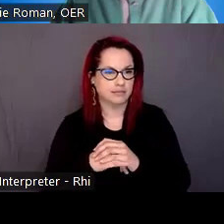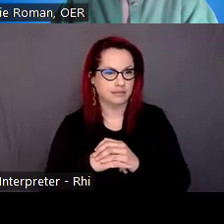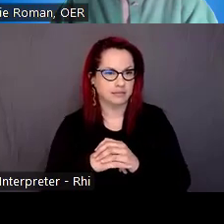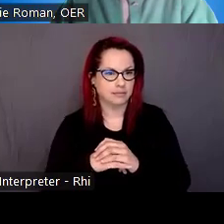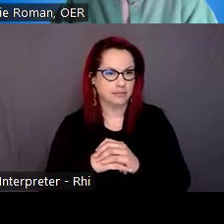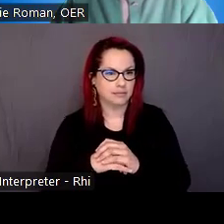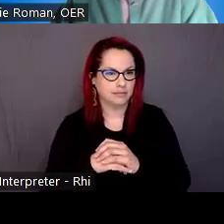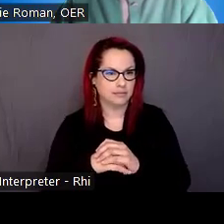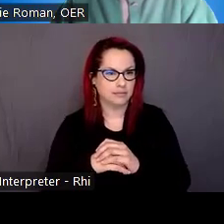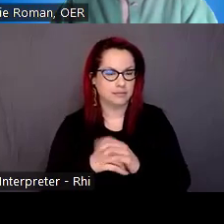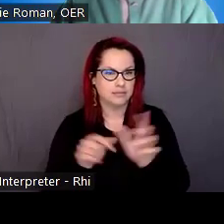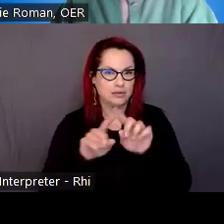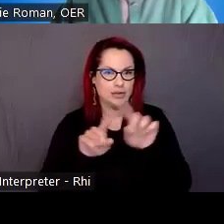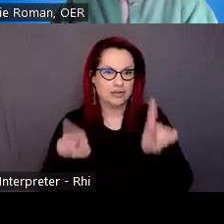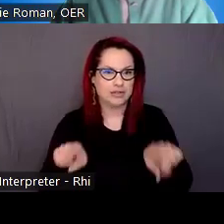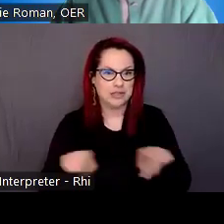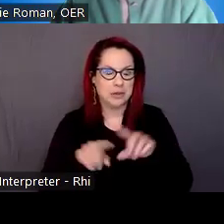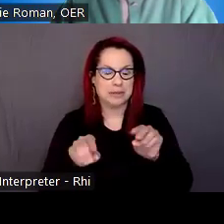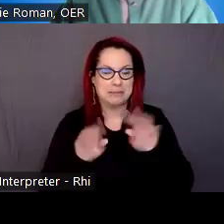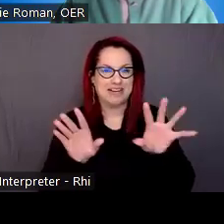The screen is magic here.